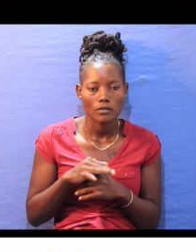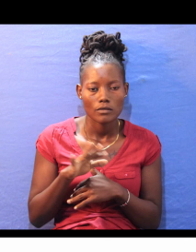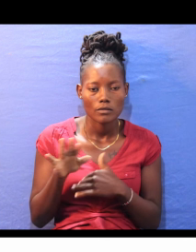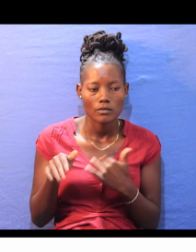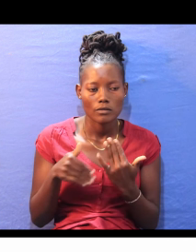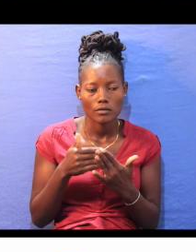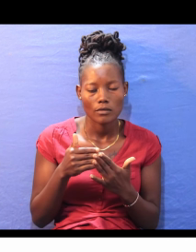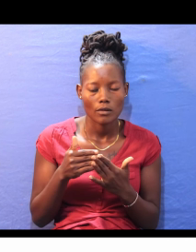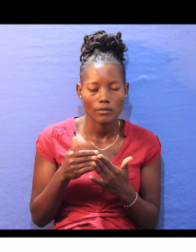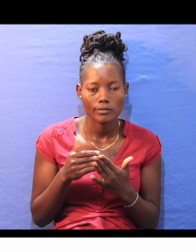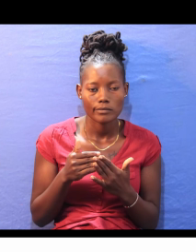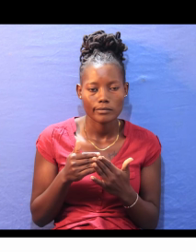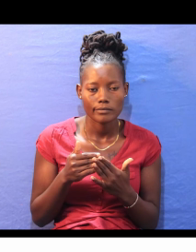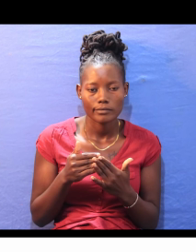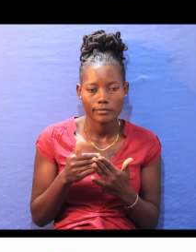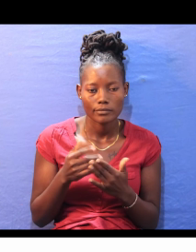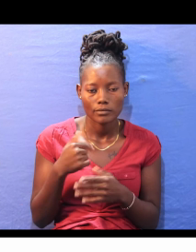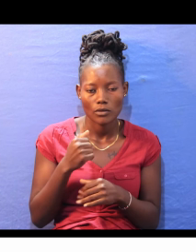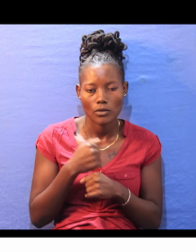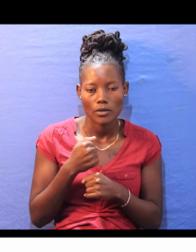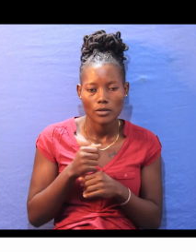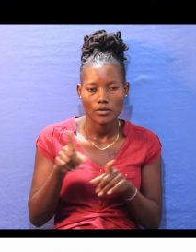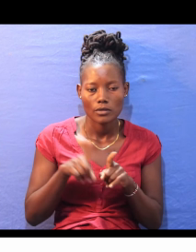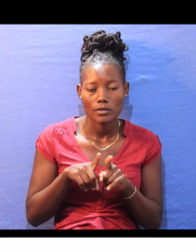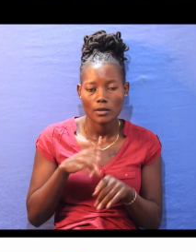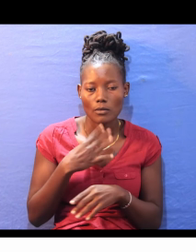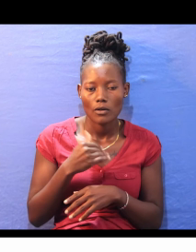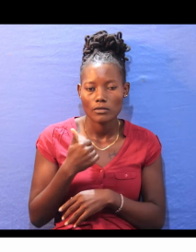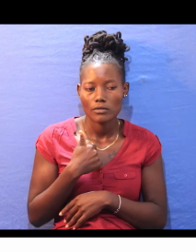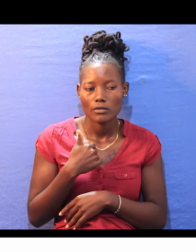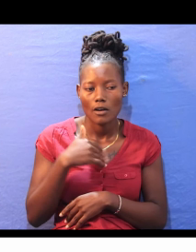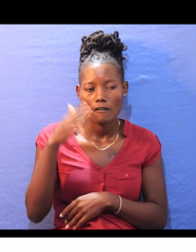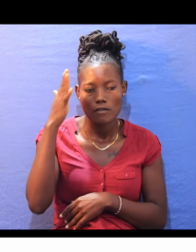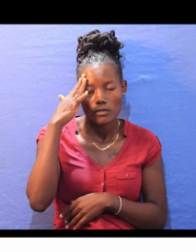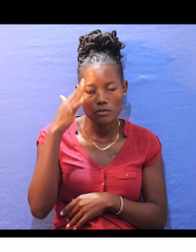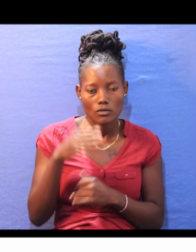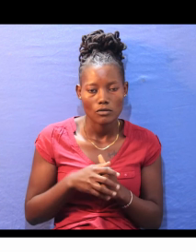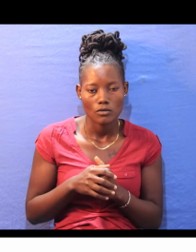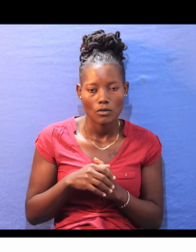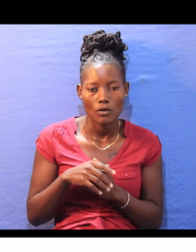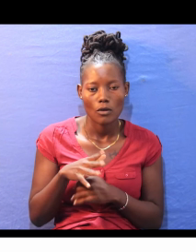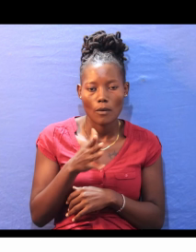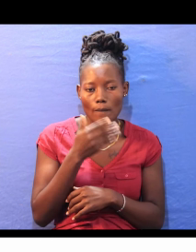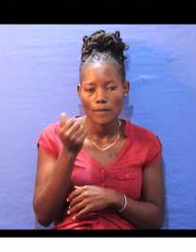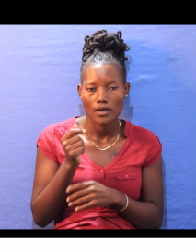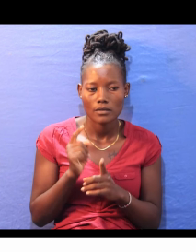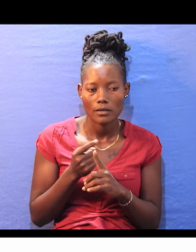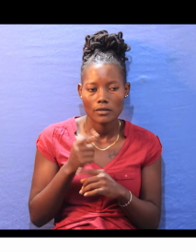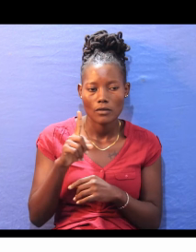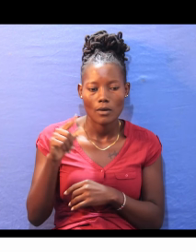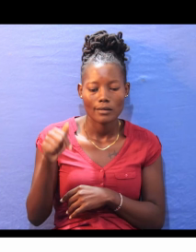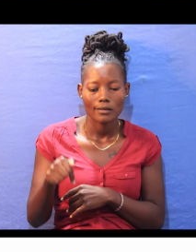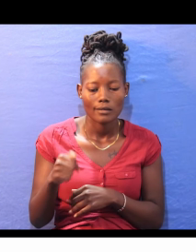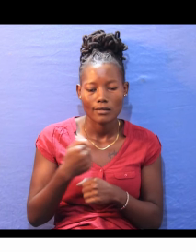strength training here. We do also want to have unilateral, so one arm and one leg